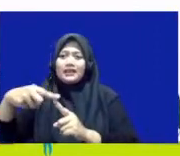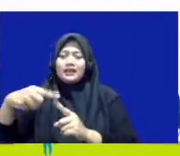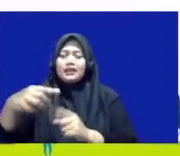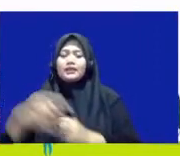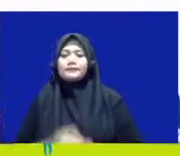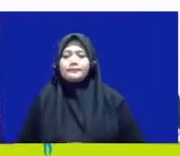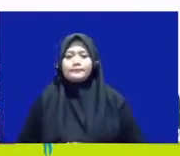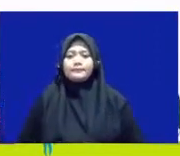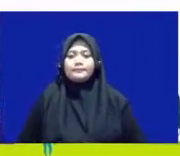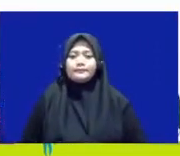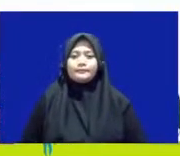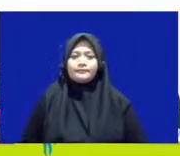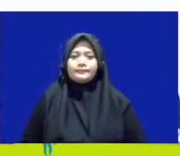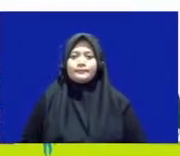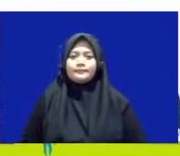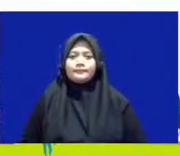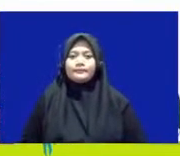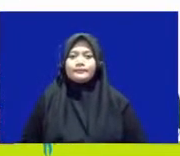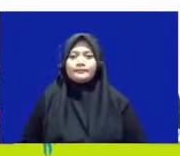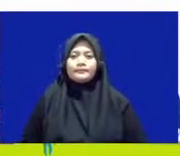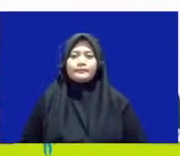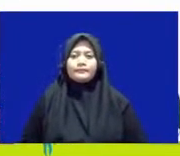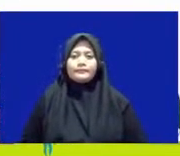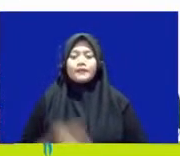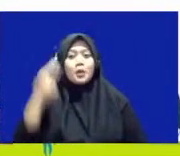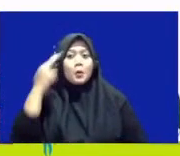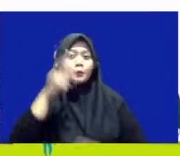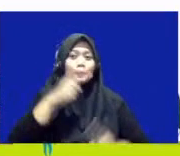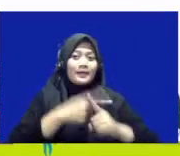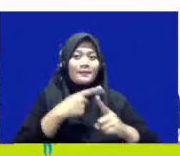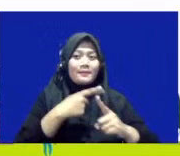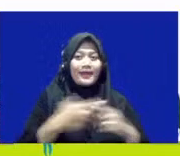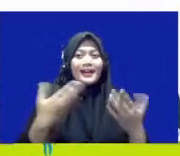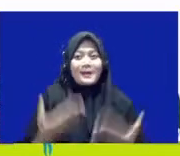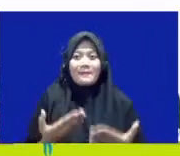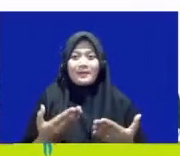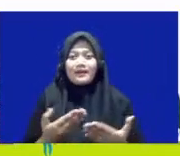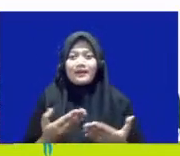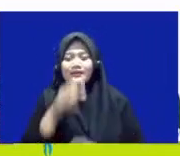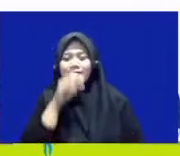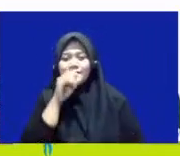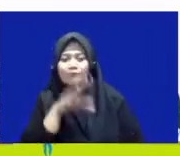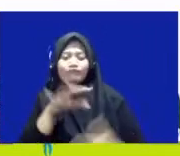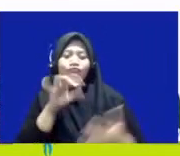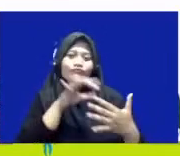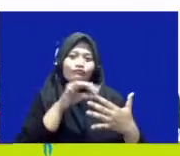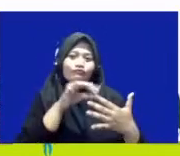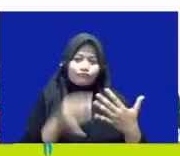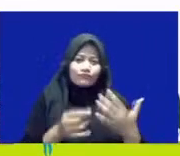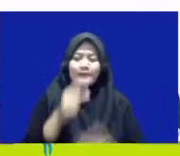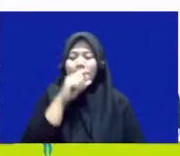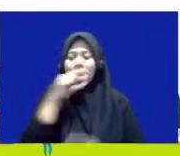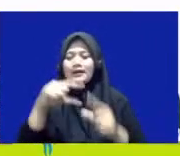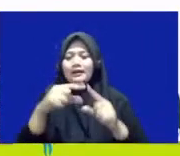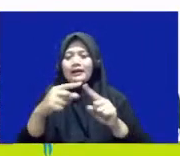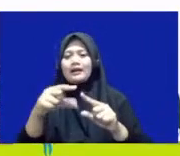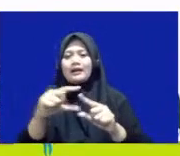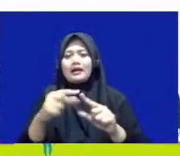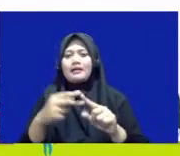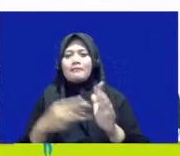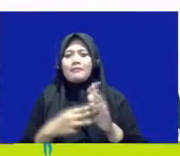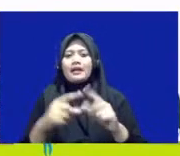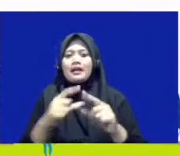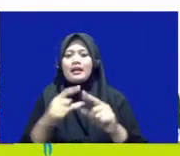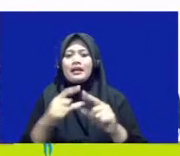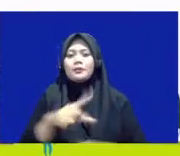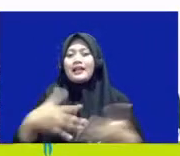complementing or with what has been mentioned from Pak Ahmadul and Pak Ian, over to you. Maybe Krista first and then